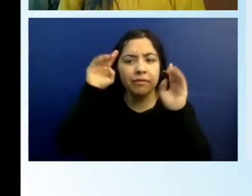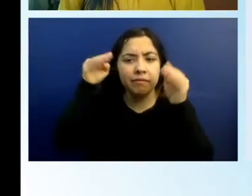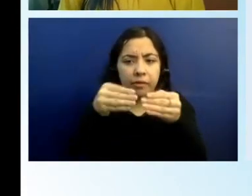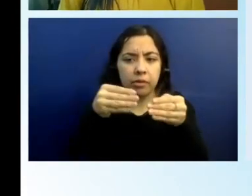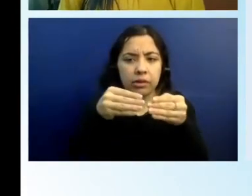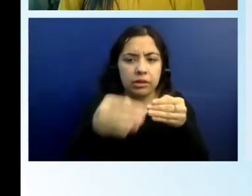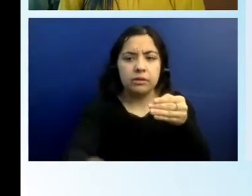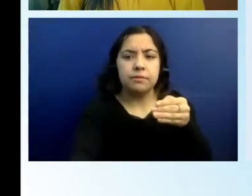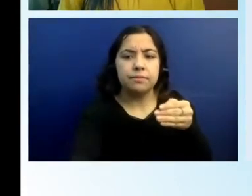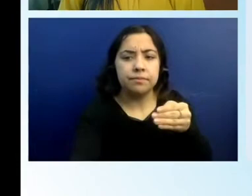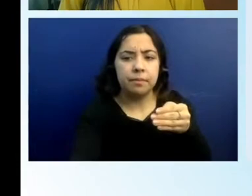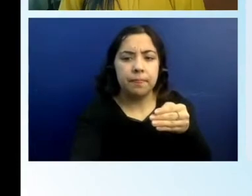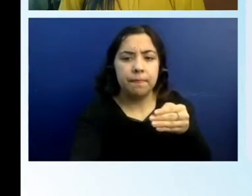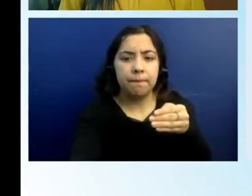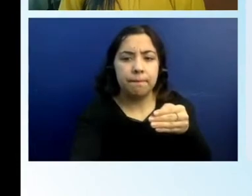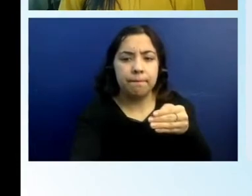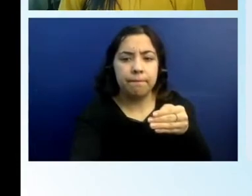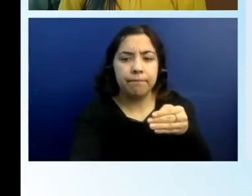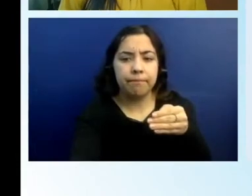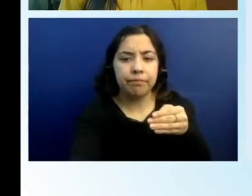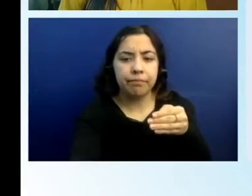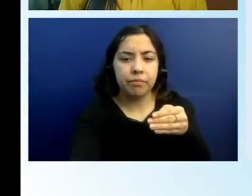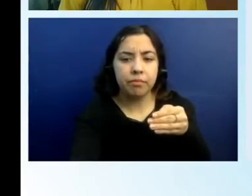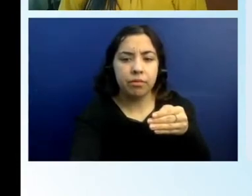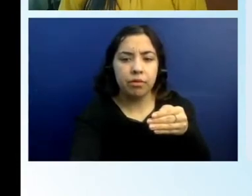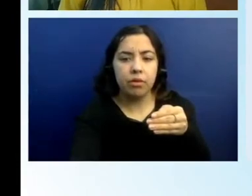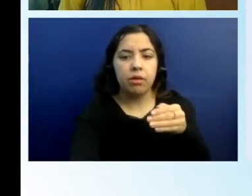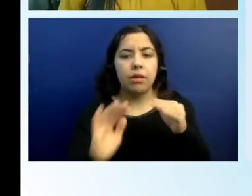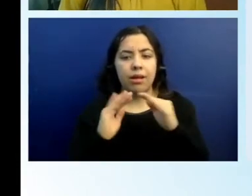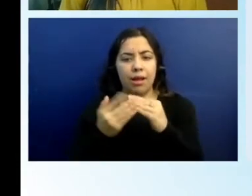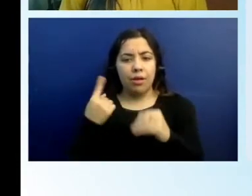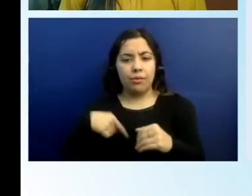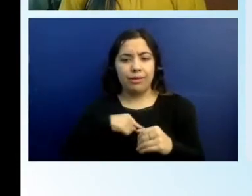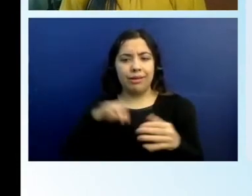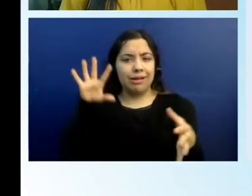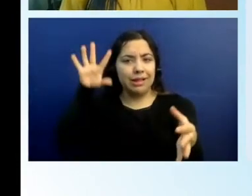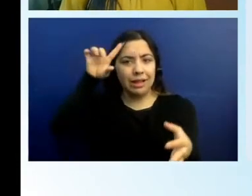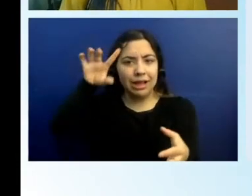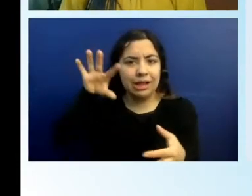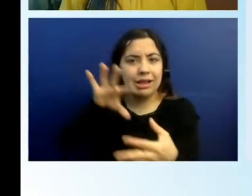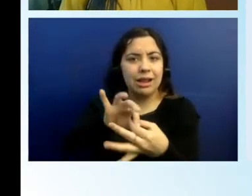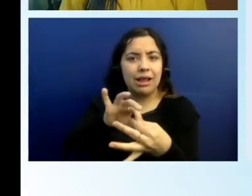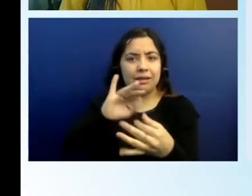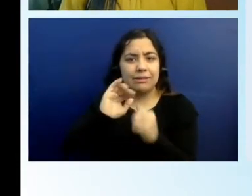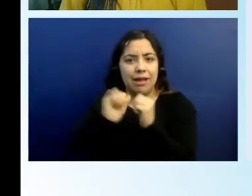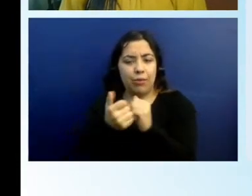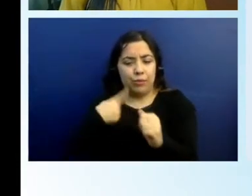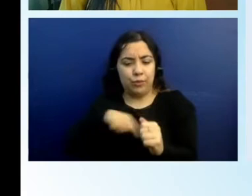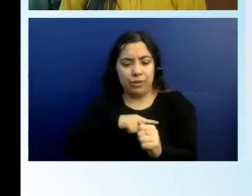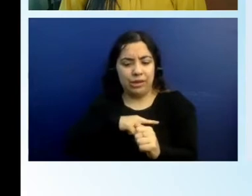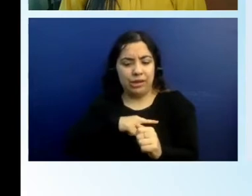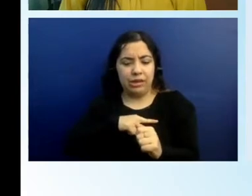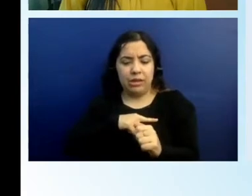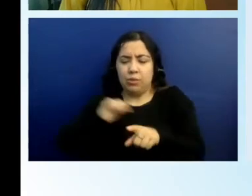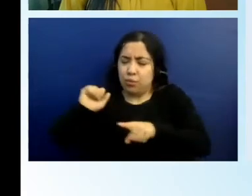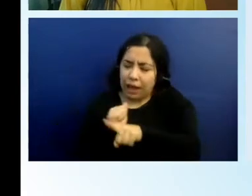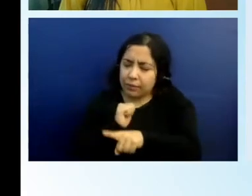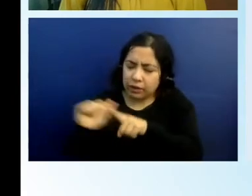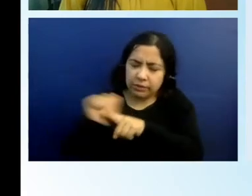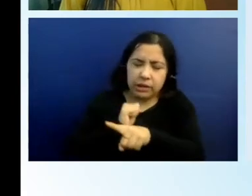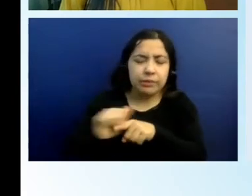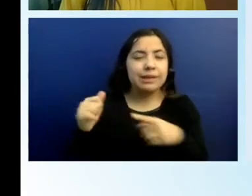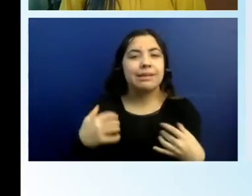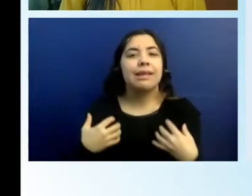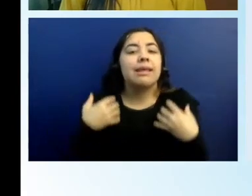can we connect? How can we learn more? How can we build a muscle for healing? In addition to that